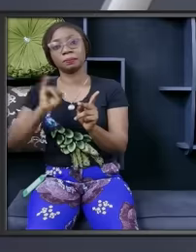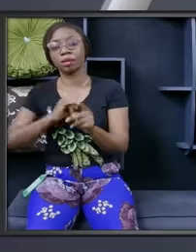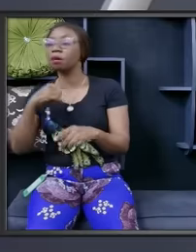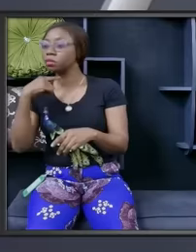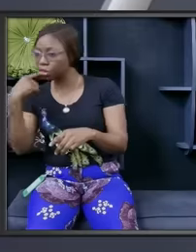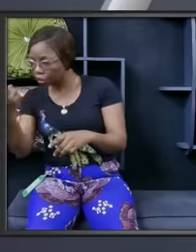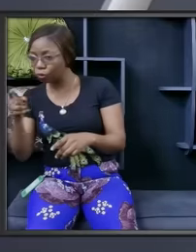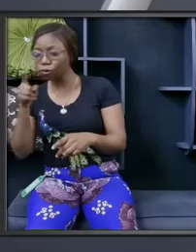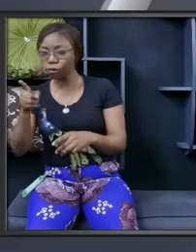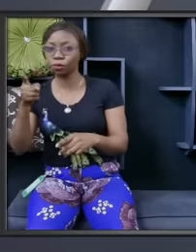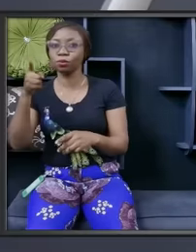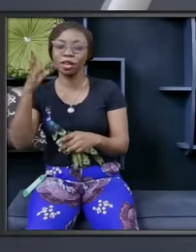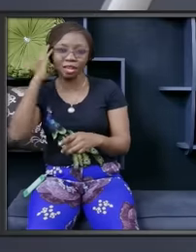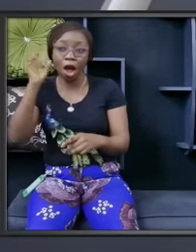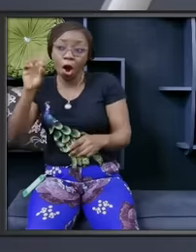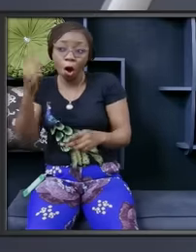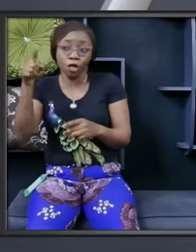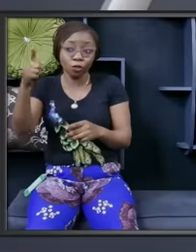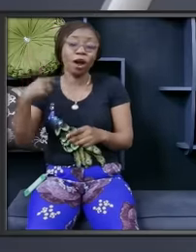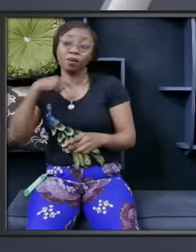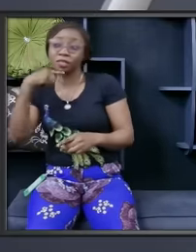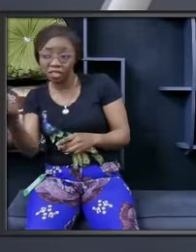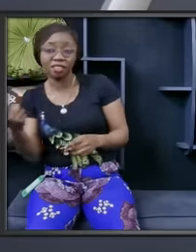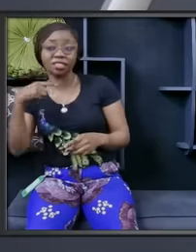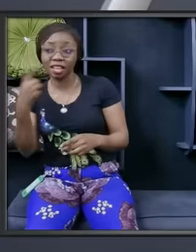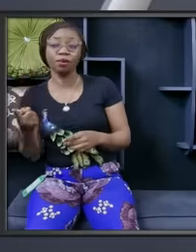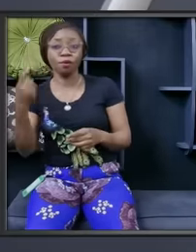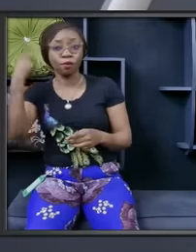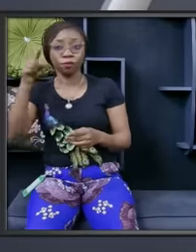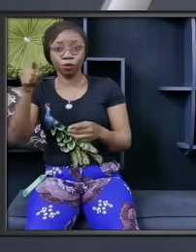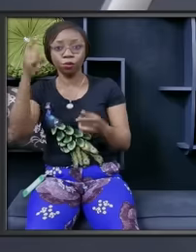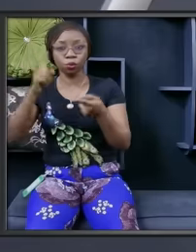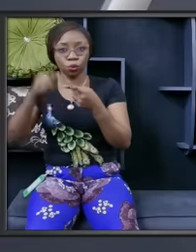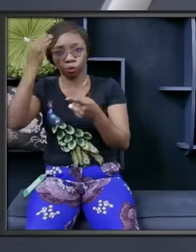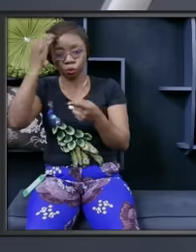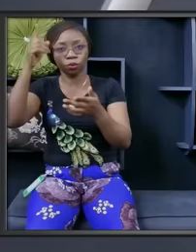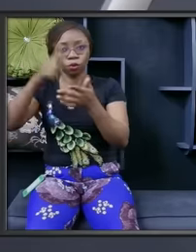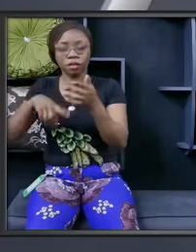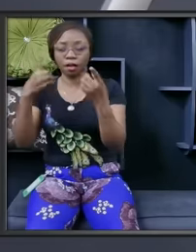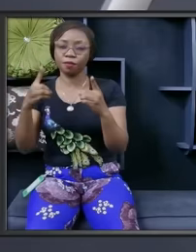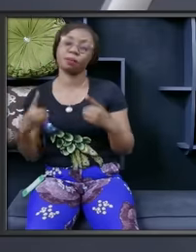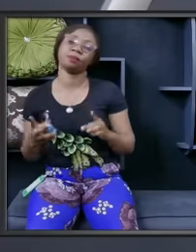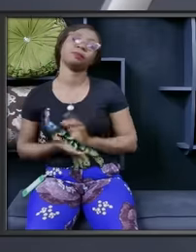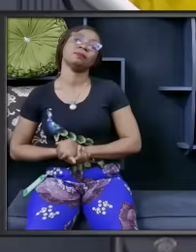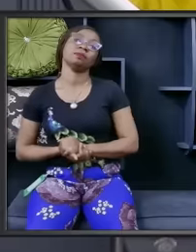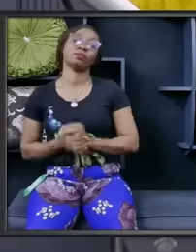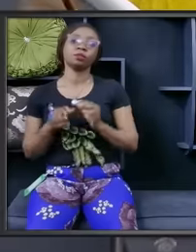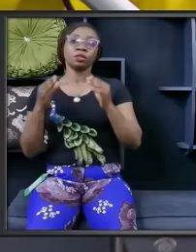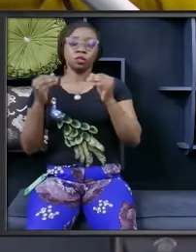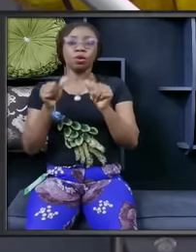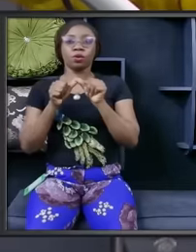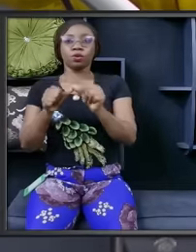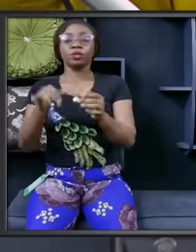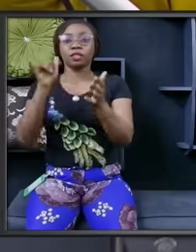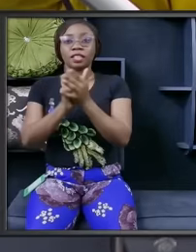him. Hey. Now only you I go tell him. You for you to know. Waiting you don't they happen. Okay, waiting. Continue. So that is your